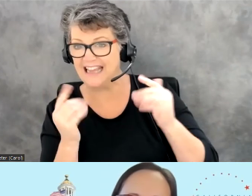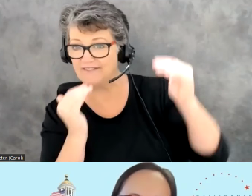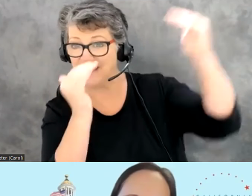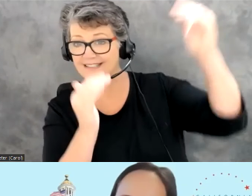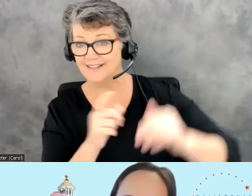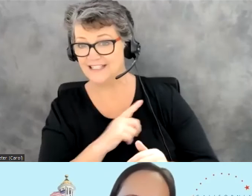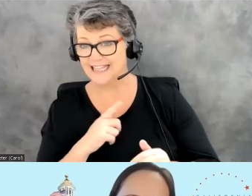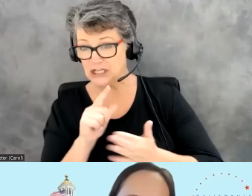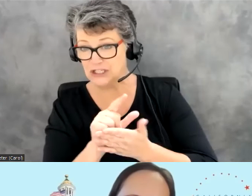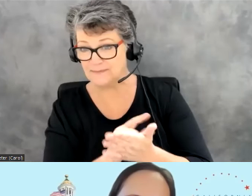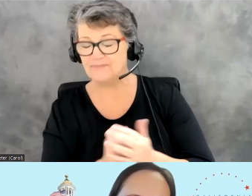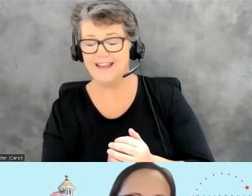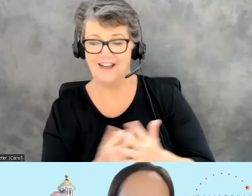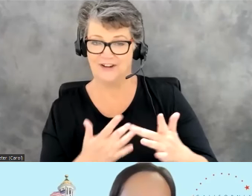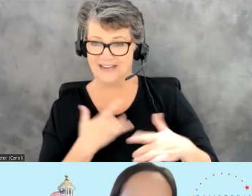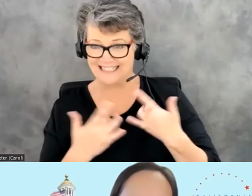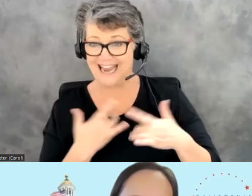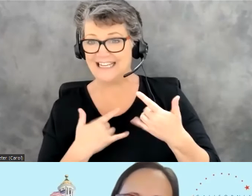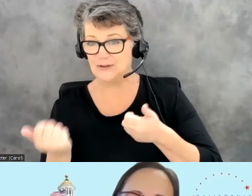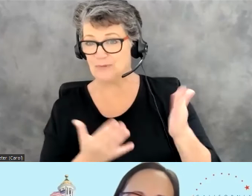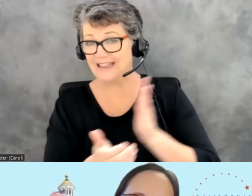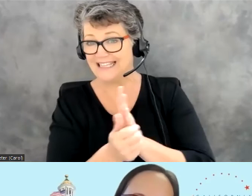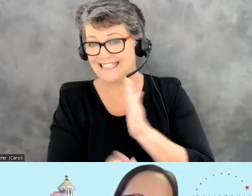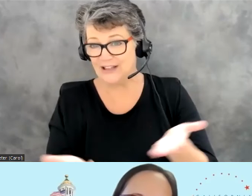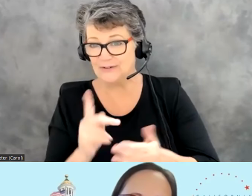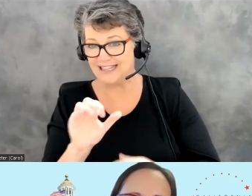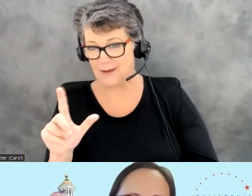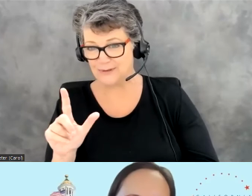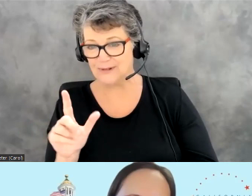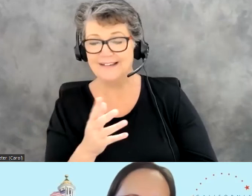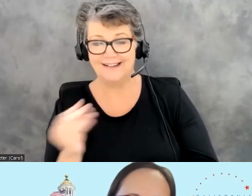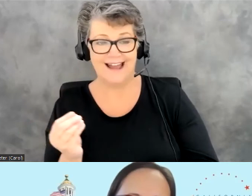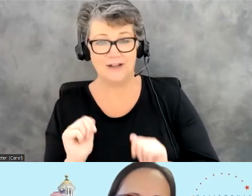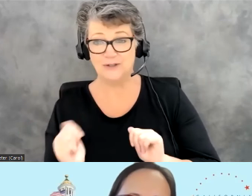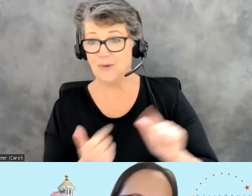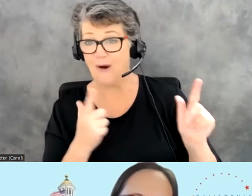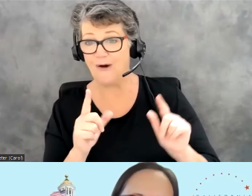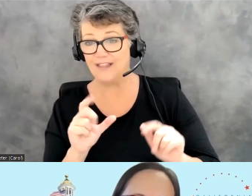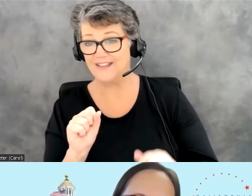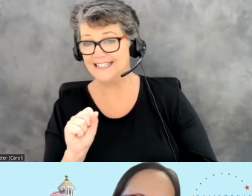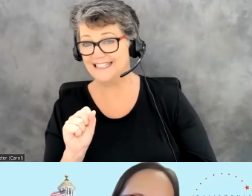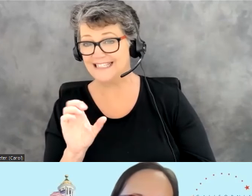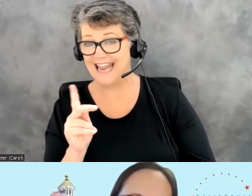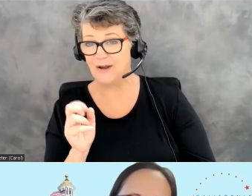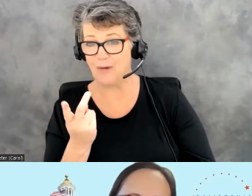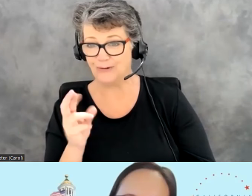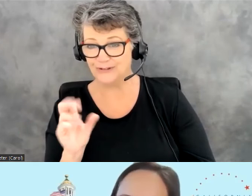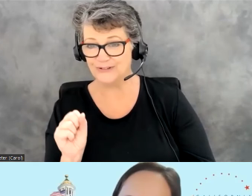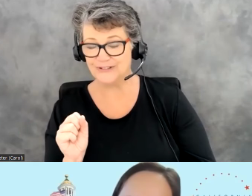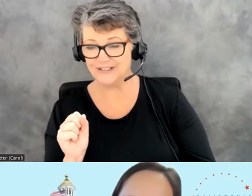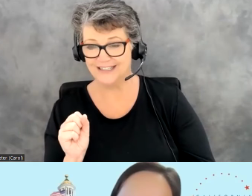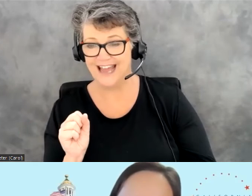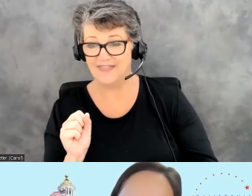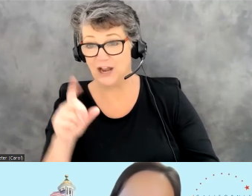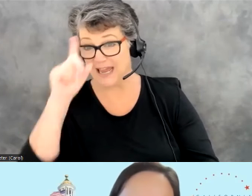And very excited to bring those skill sets to the council and to all of the stakeholders that our intellectual